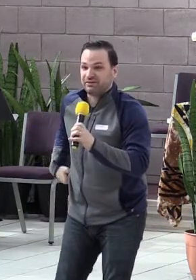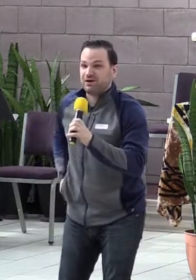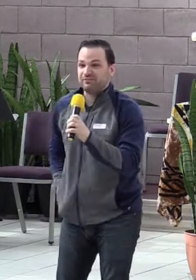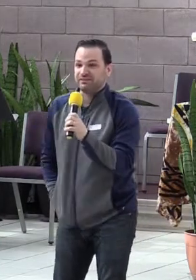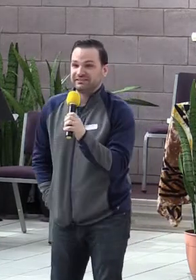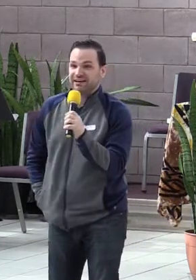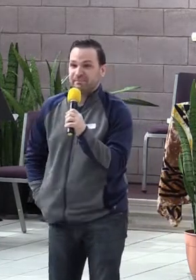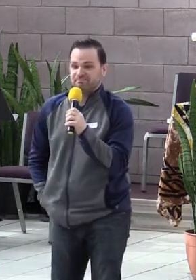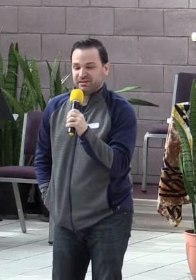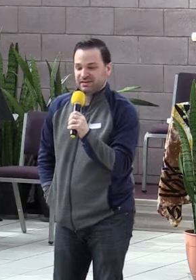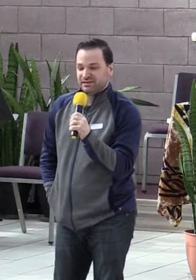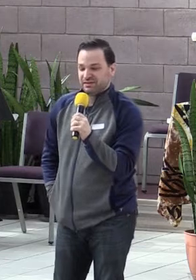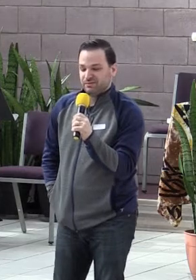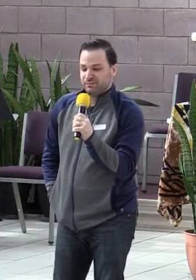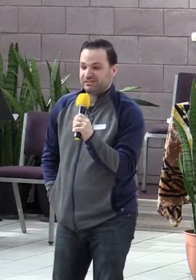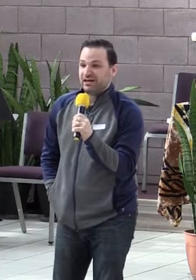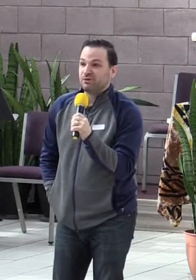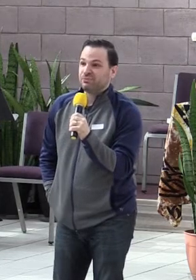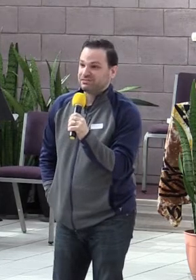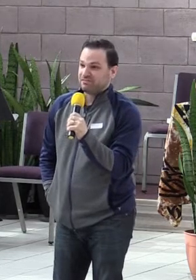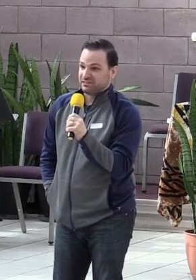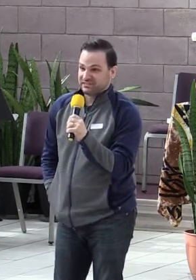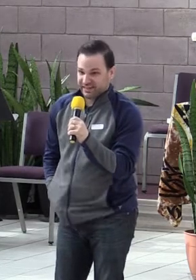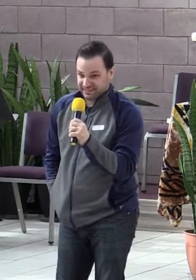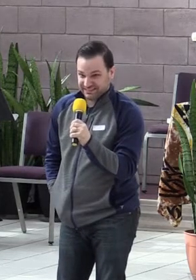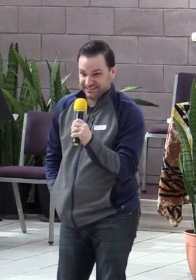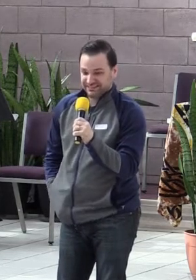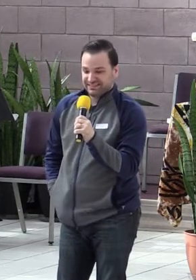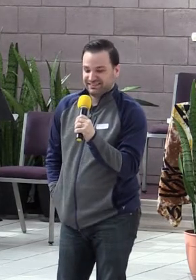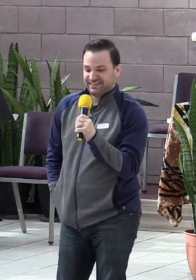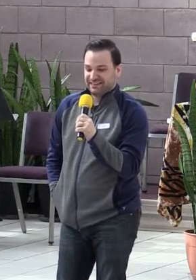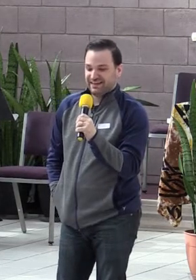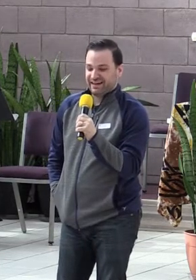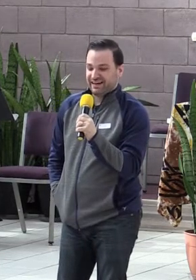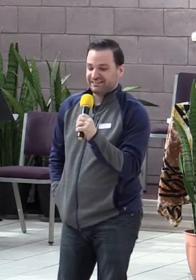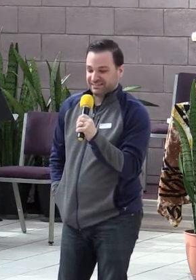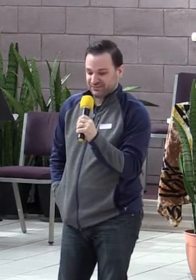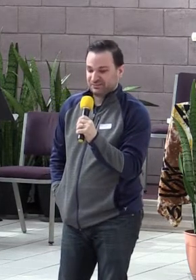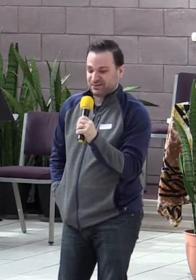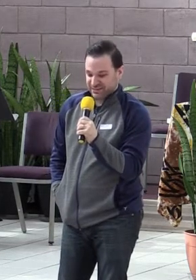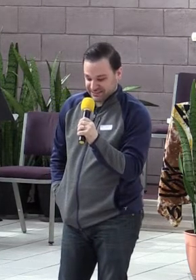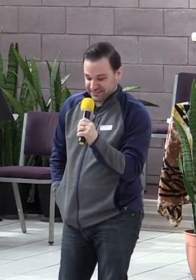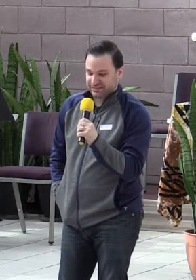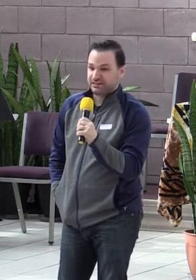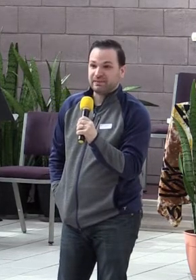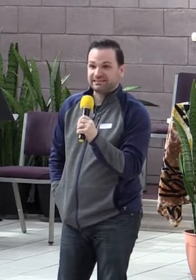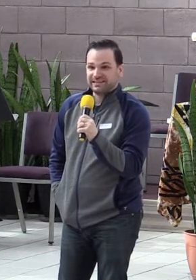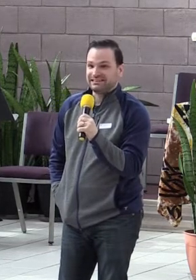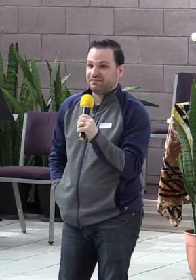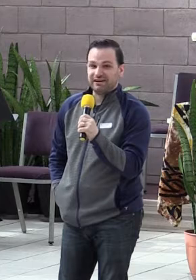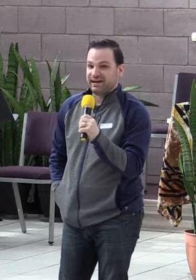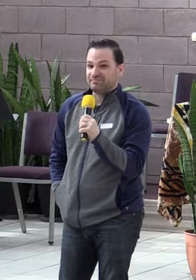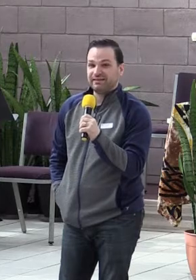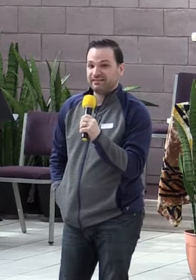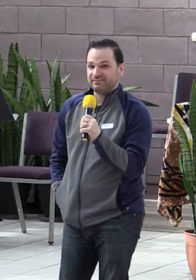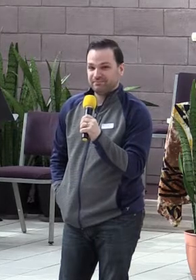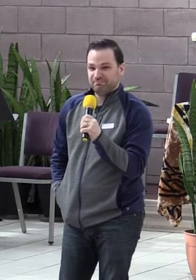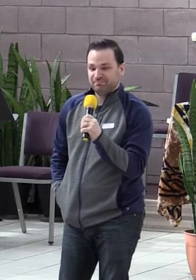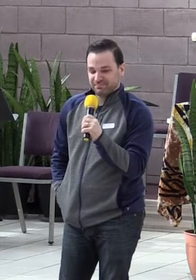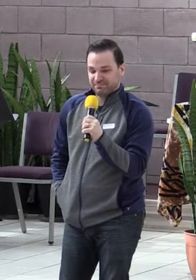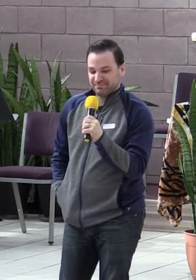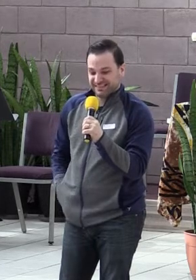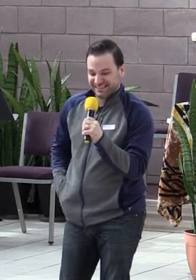where I was living in Rockville at the time, we shared what was our first kiss, and it was the best kiss I've ever had in my